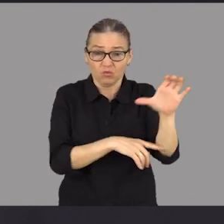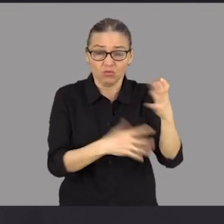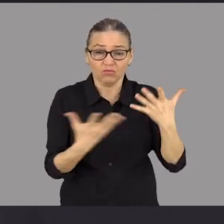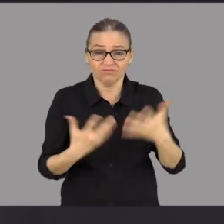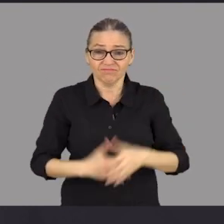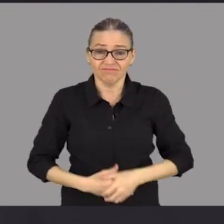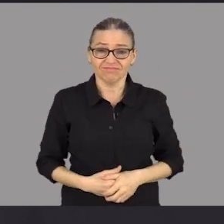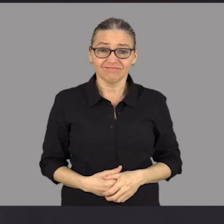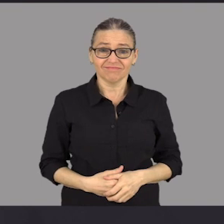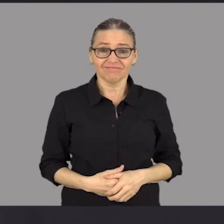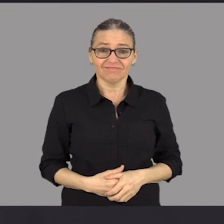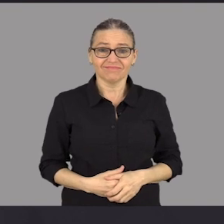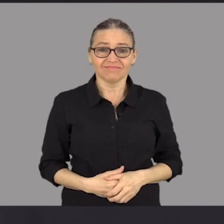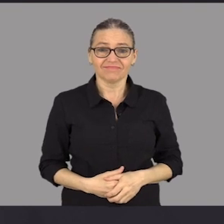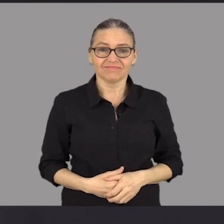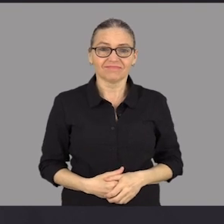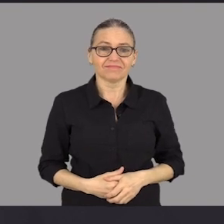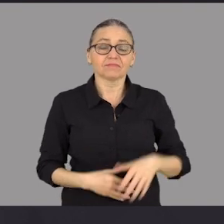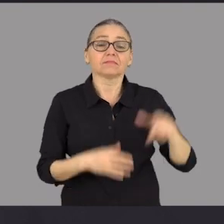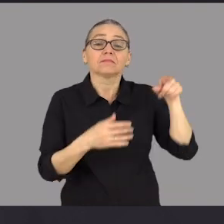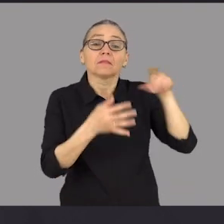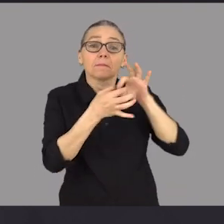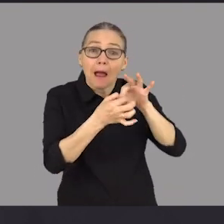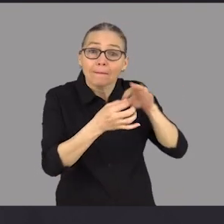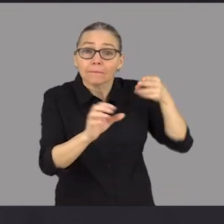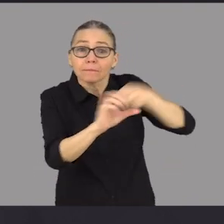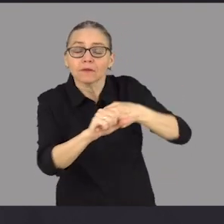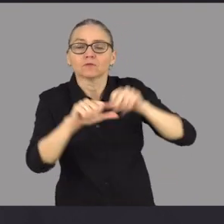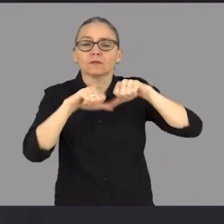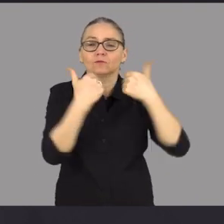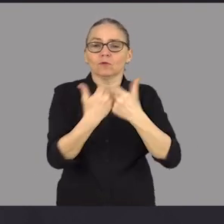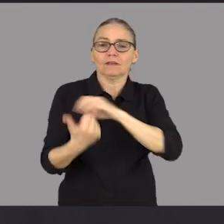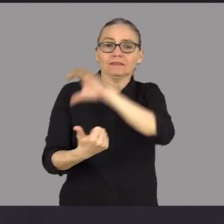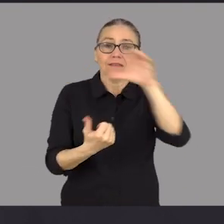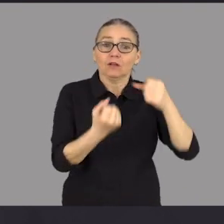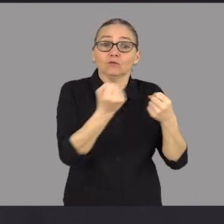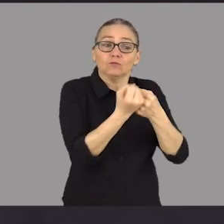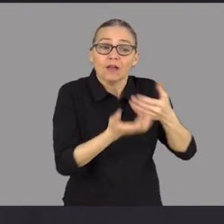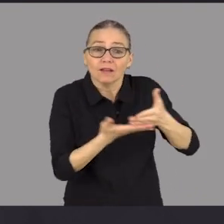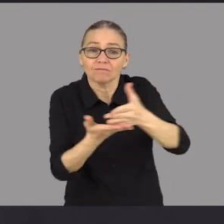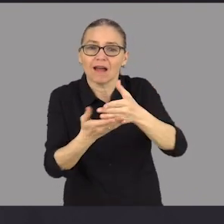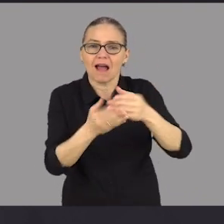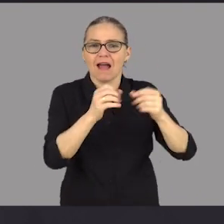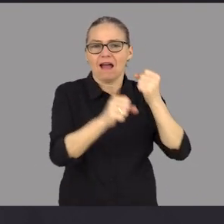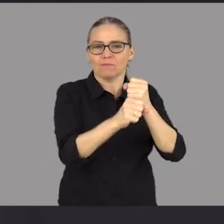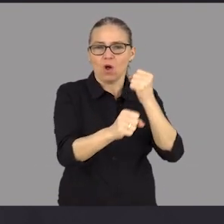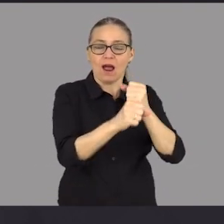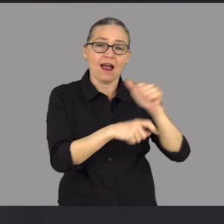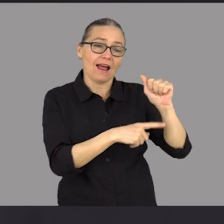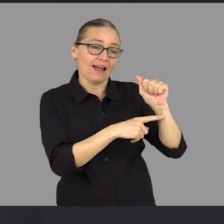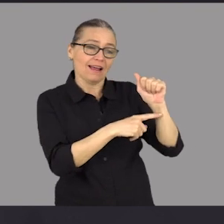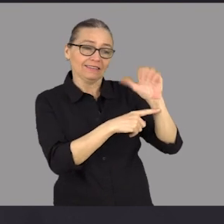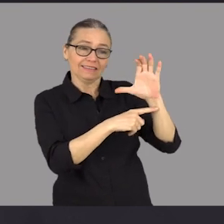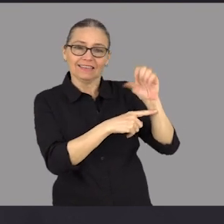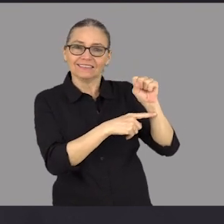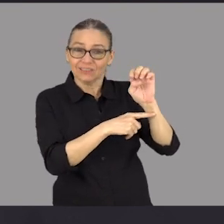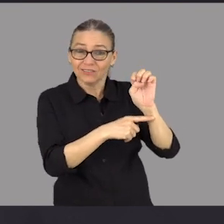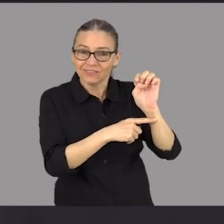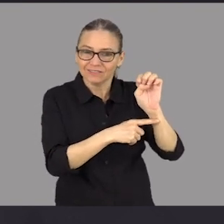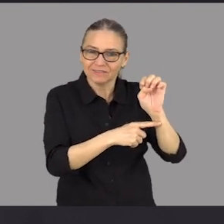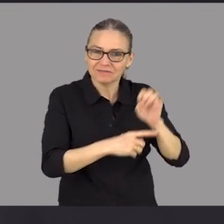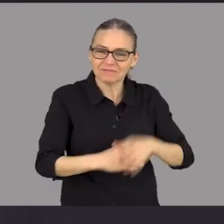services are available at no cost. There are more than 100 supported employment